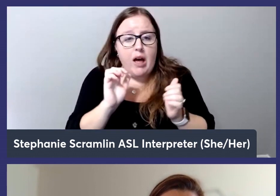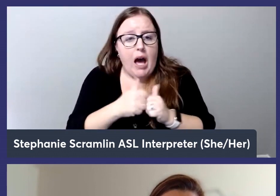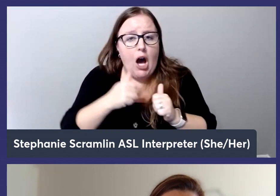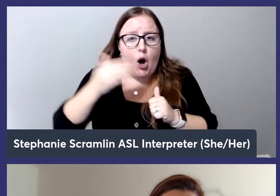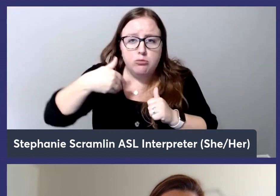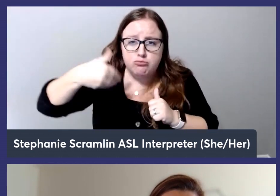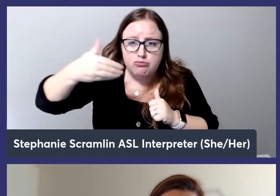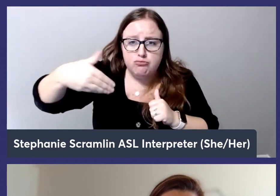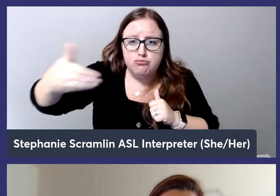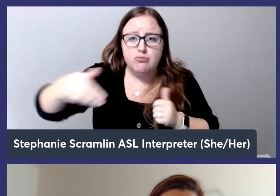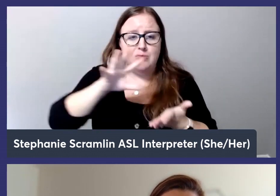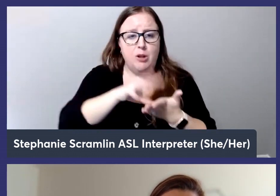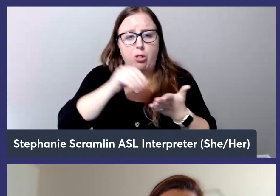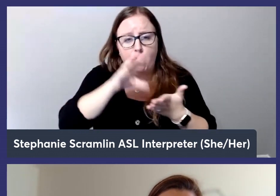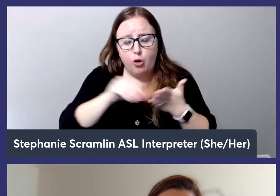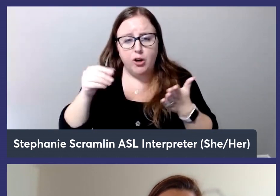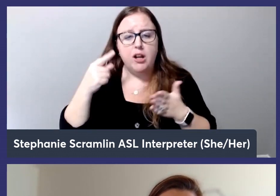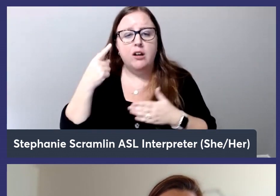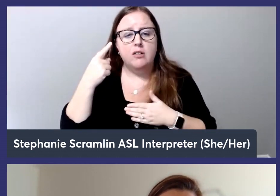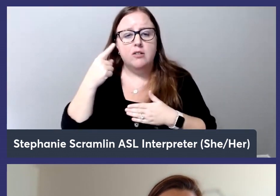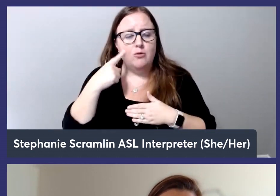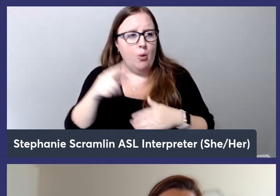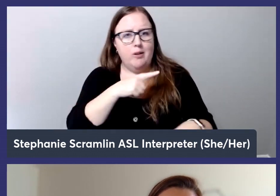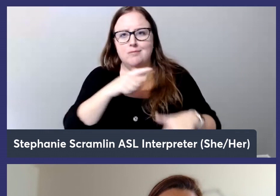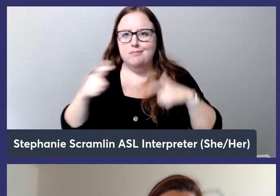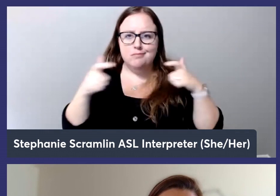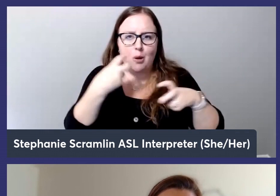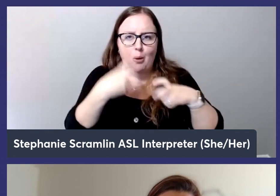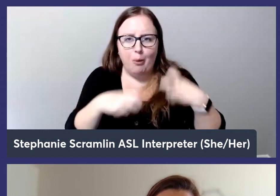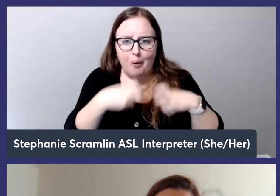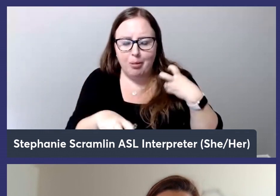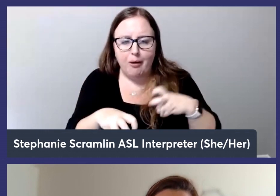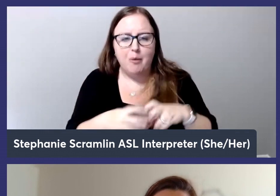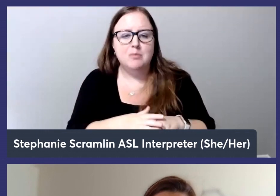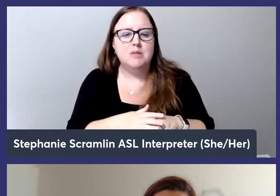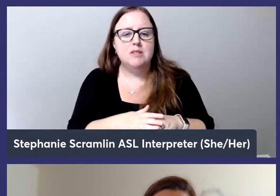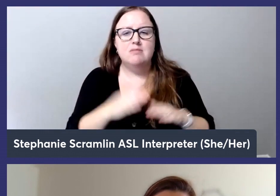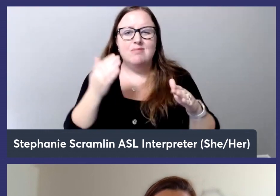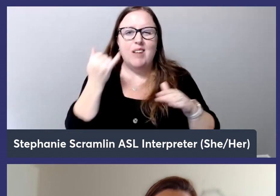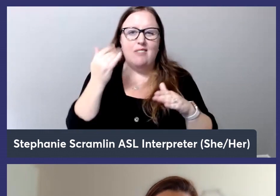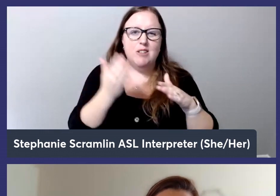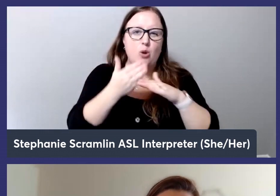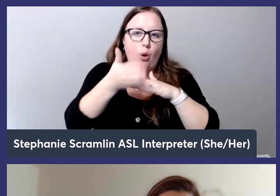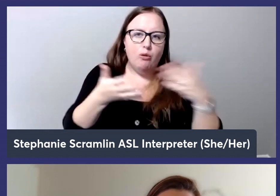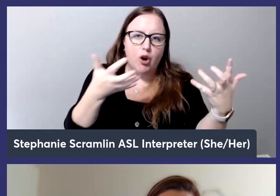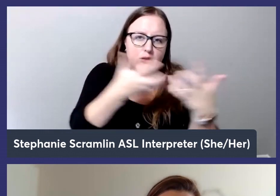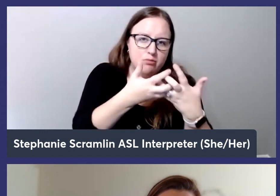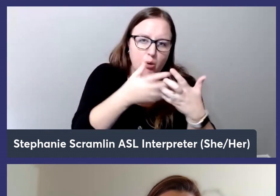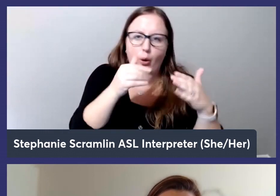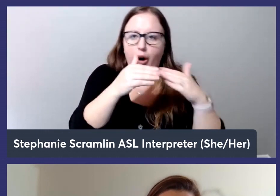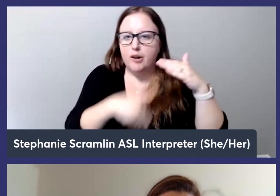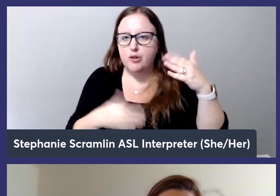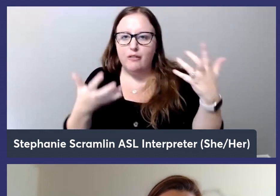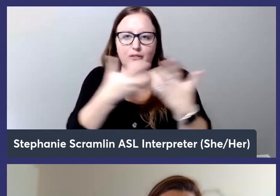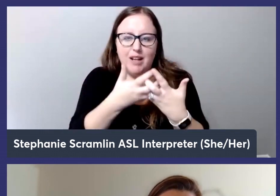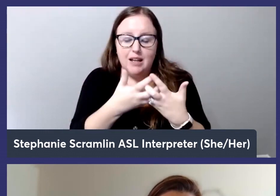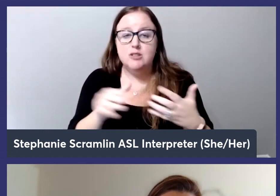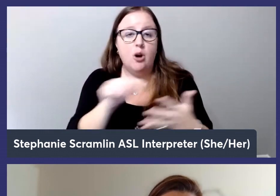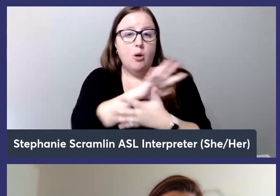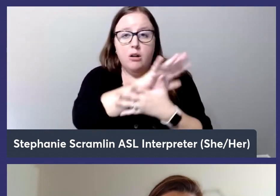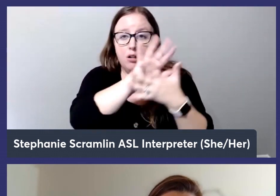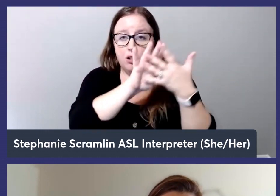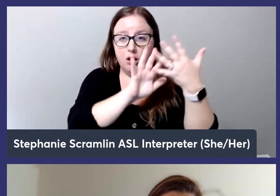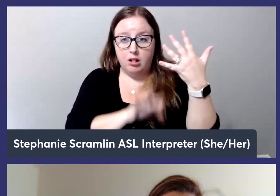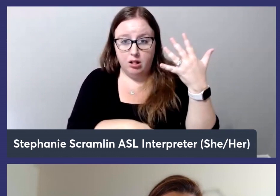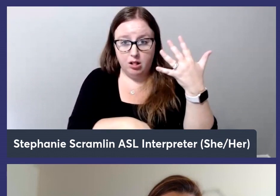the learning to avoid the problems of machine learning, the overfitting and underfitting, right? So all those things actually are